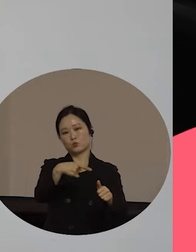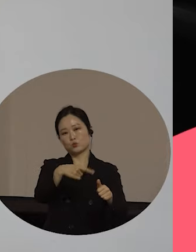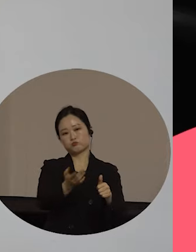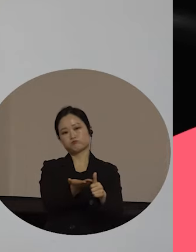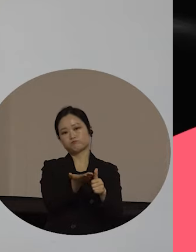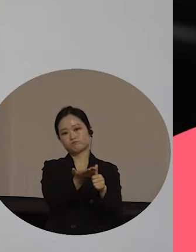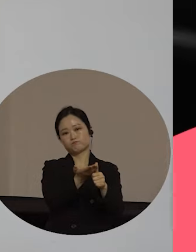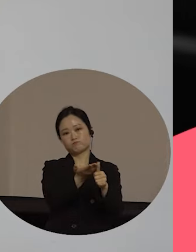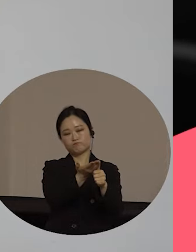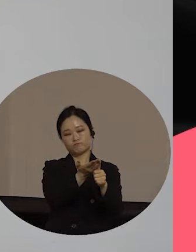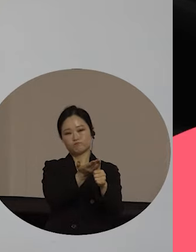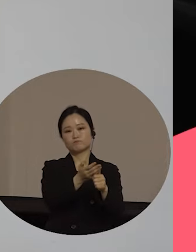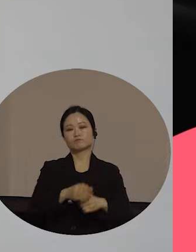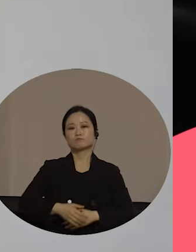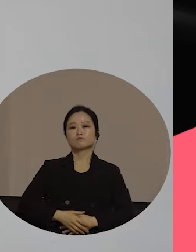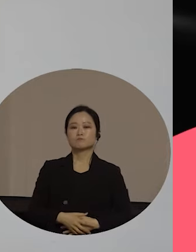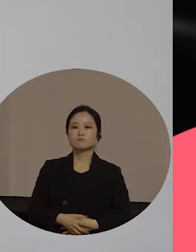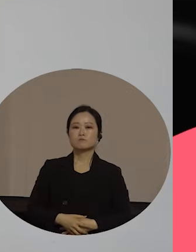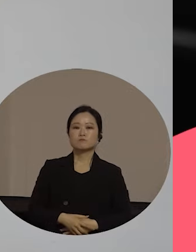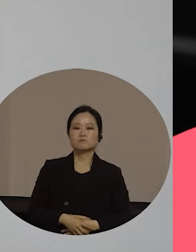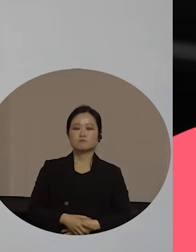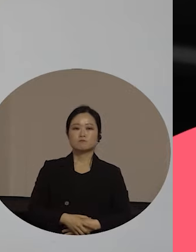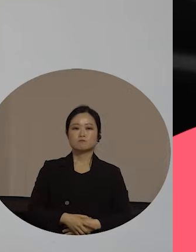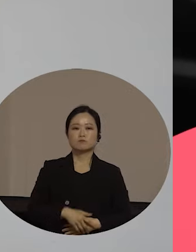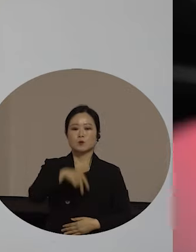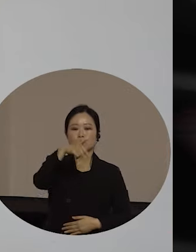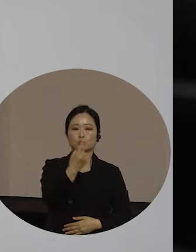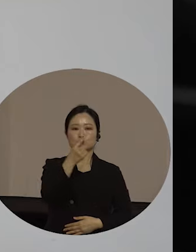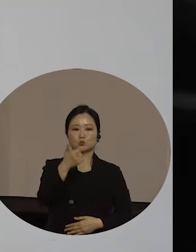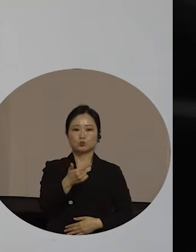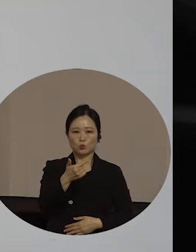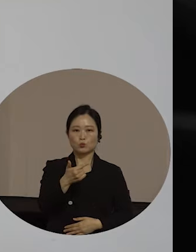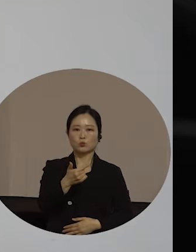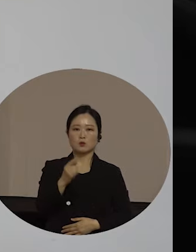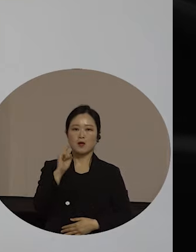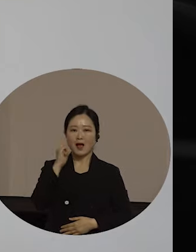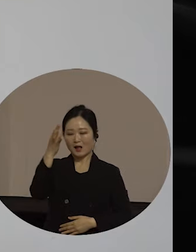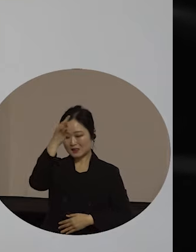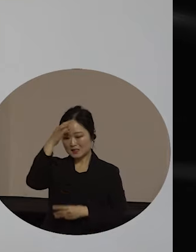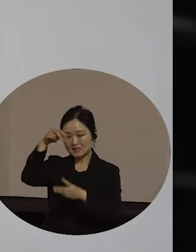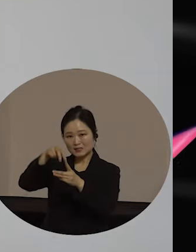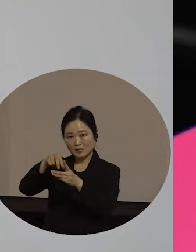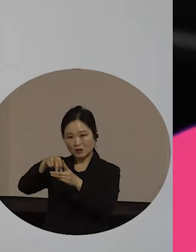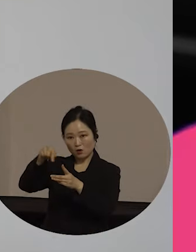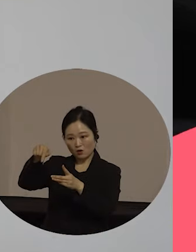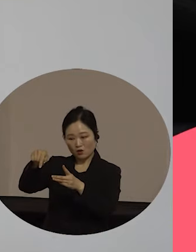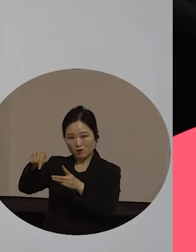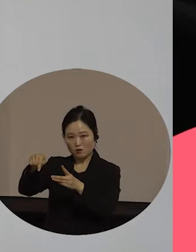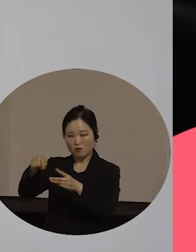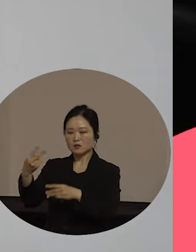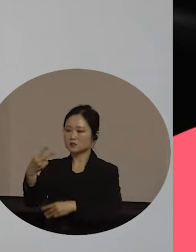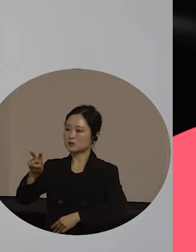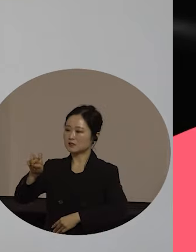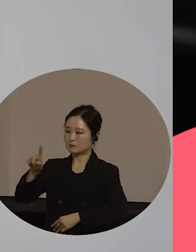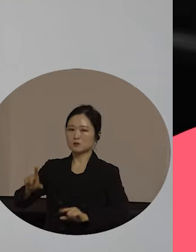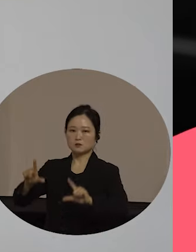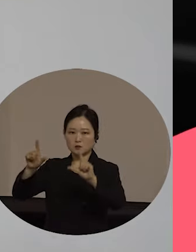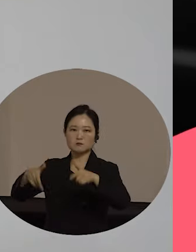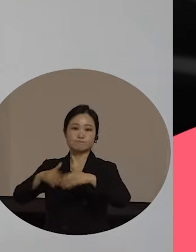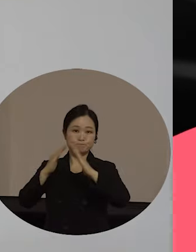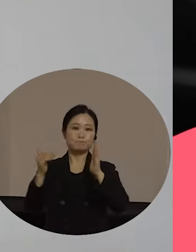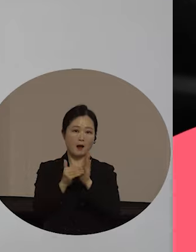for Performing Arts. This was founded in 2011 by the President's Committee on Arts and